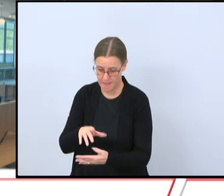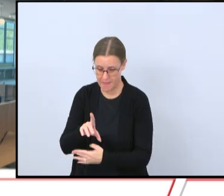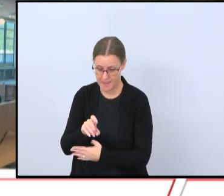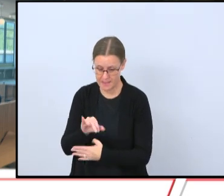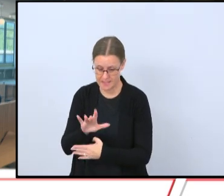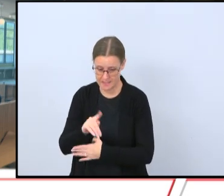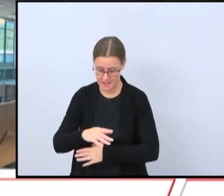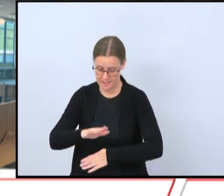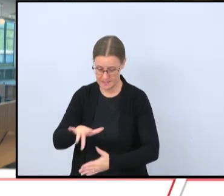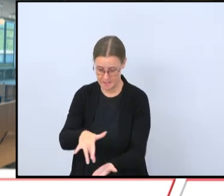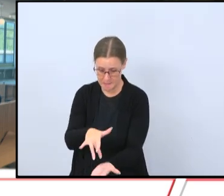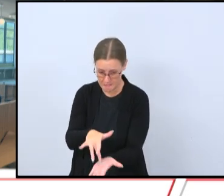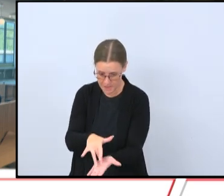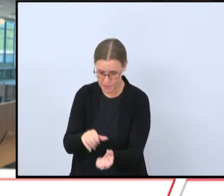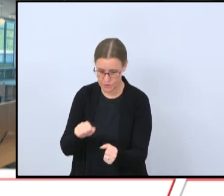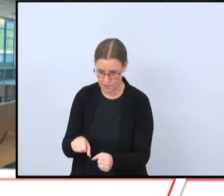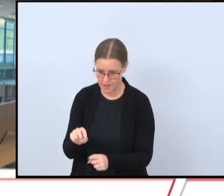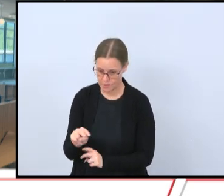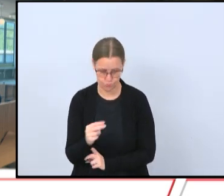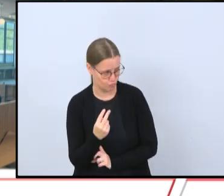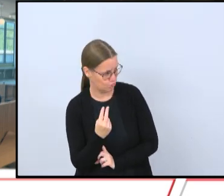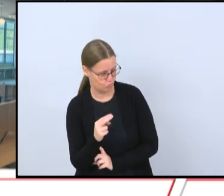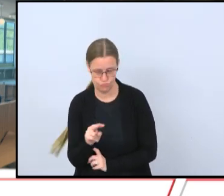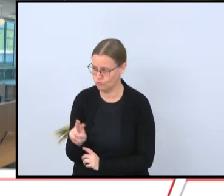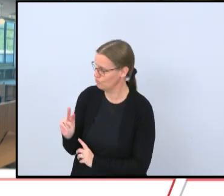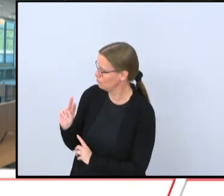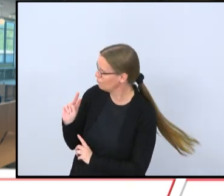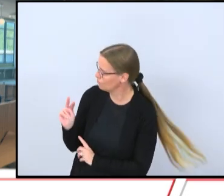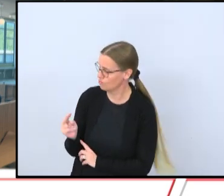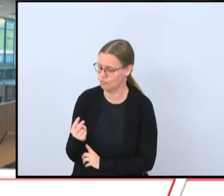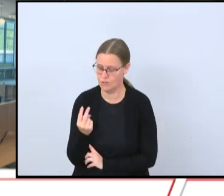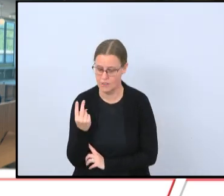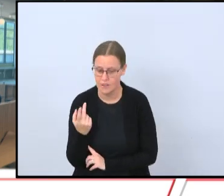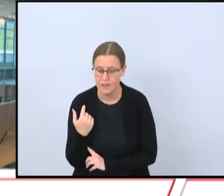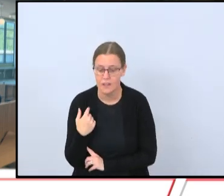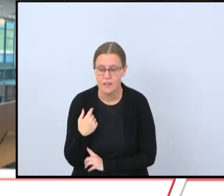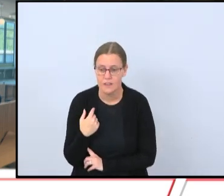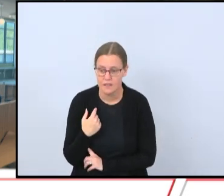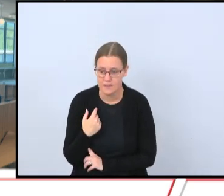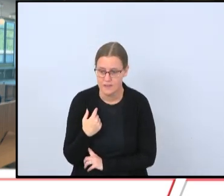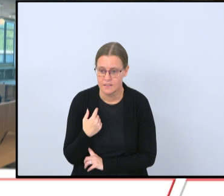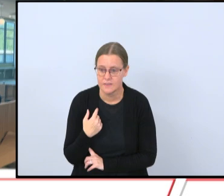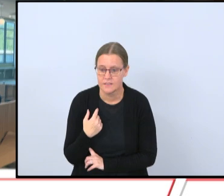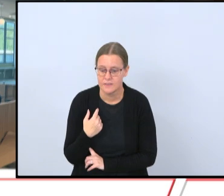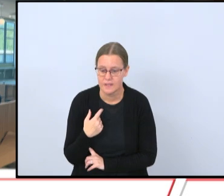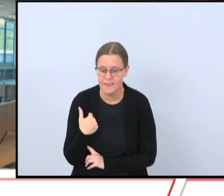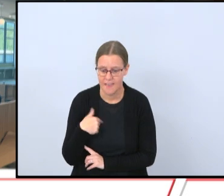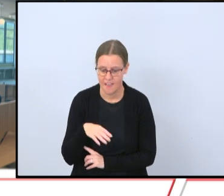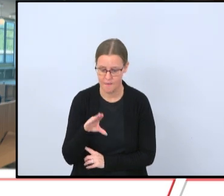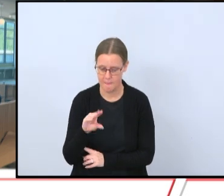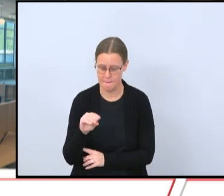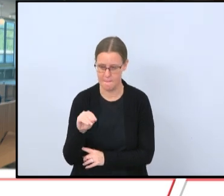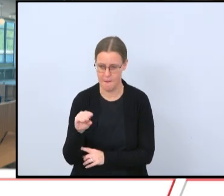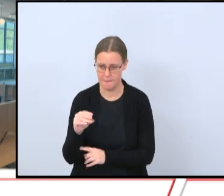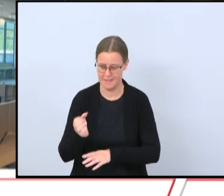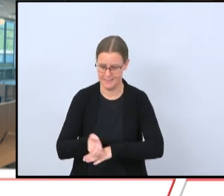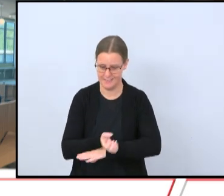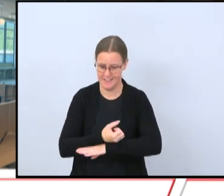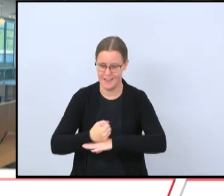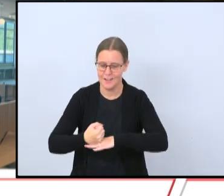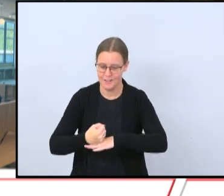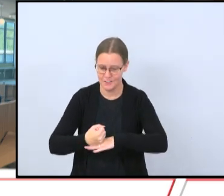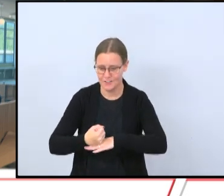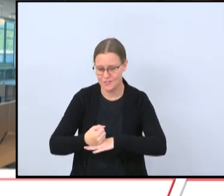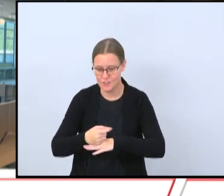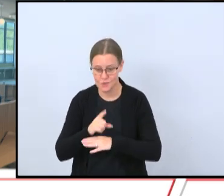on every inch of the space. A key feature is right in the center there, the puppet stage, another